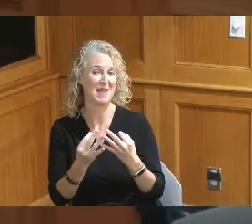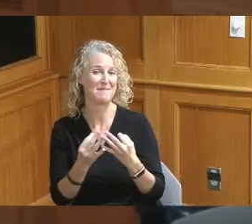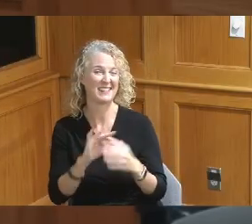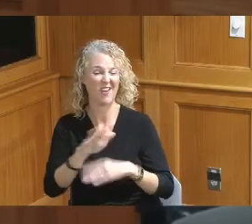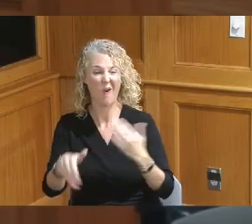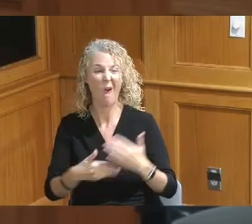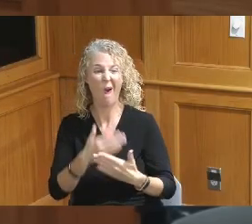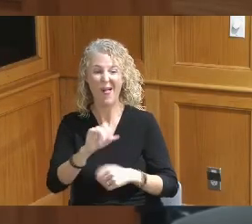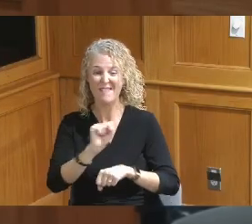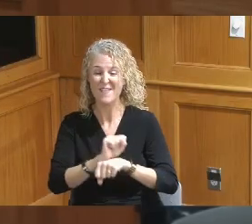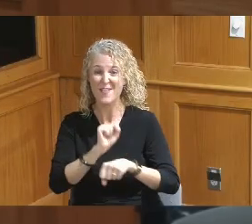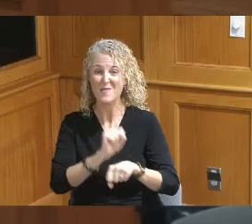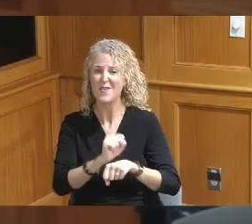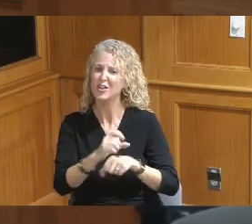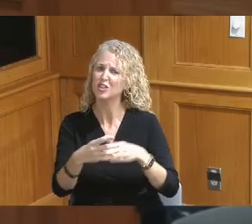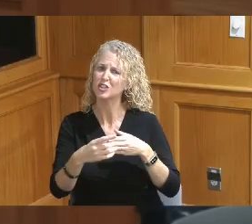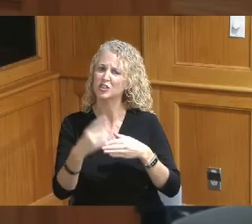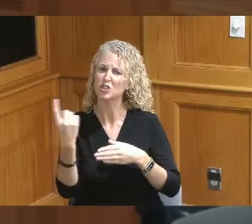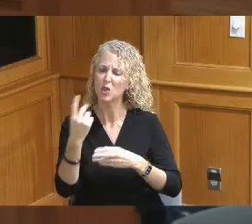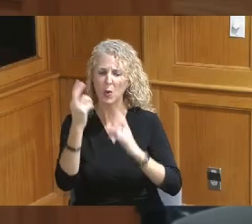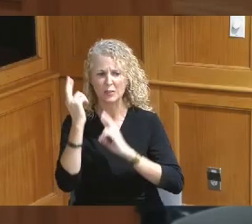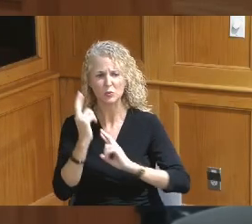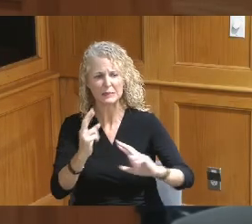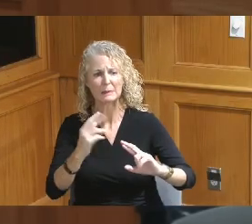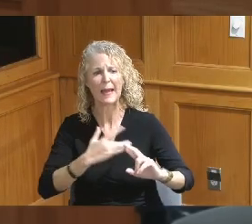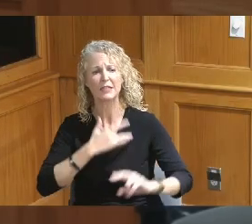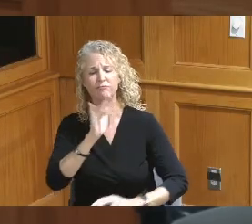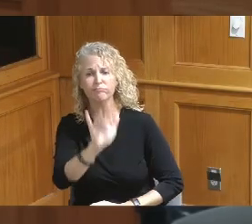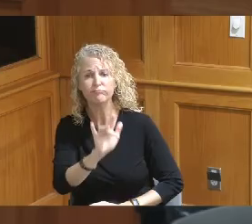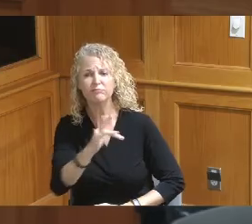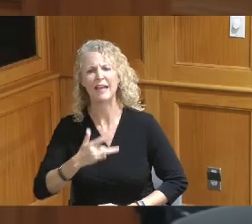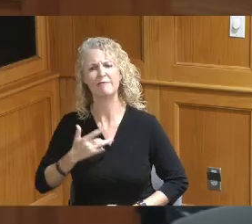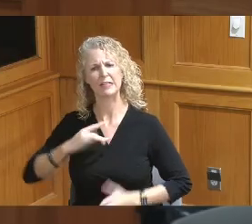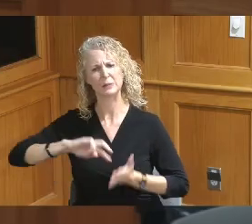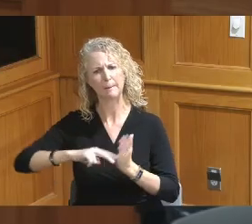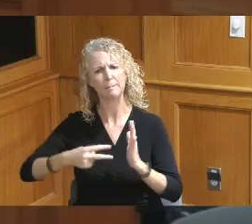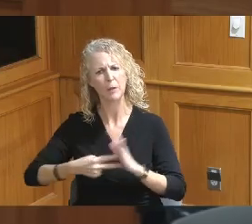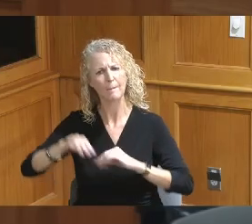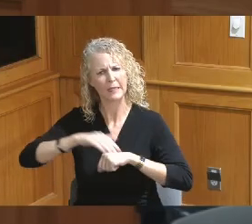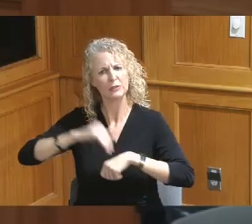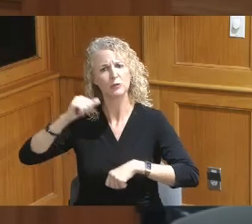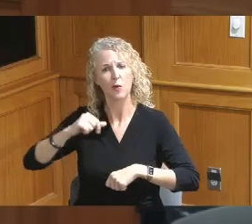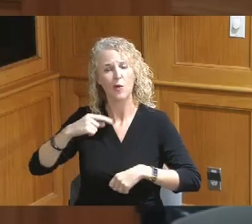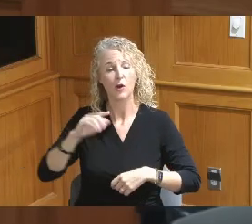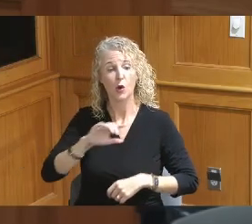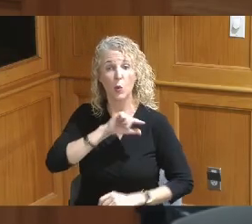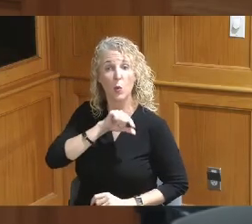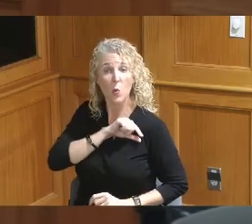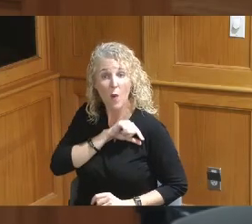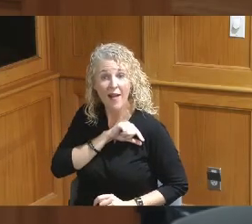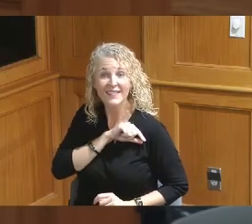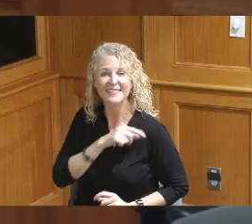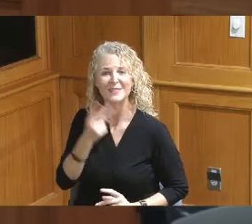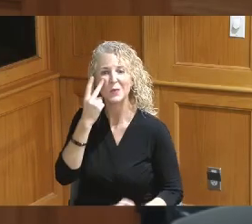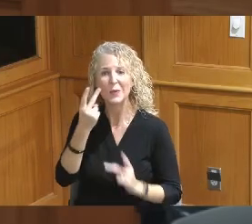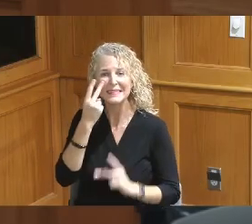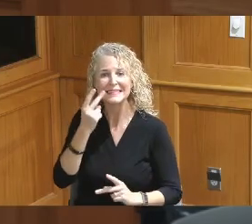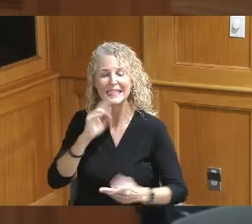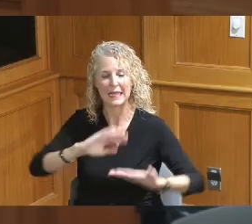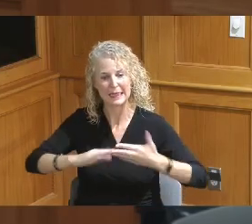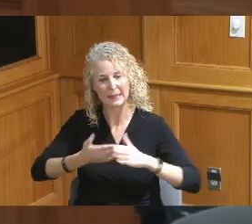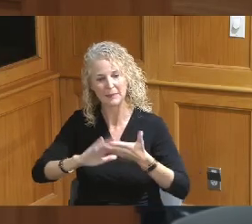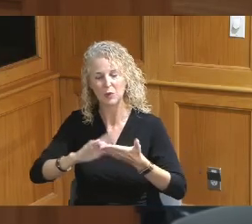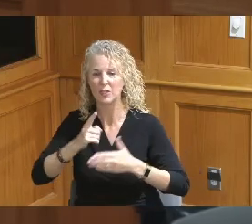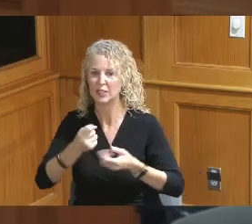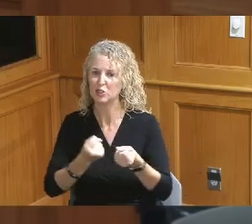all, Ania has led with deep respect, compassion, and purpose, qualities that are reflected in the strong, supportive community